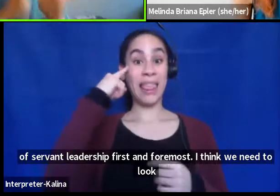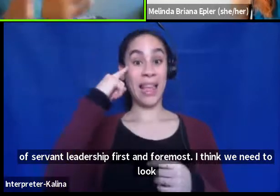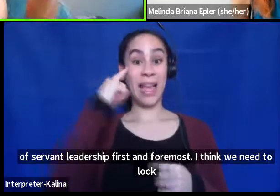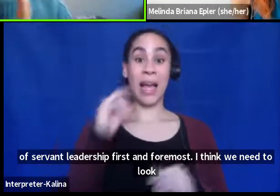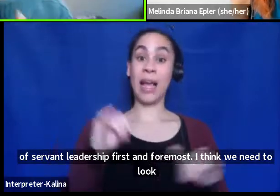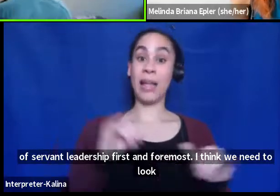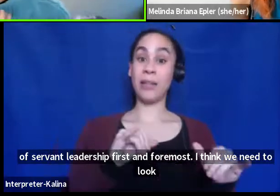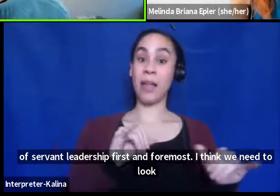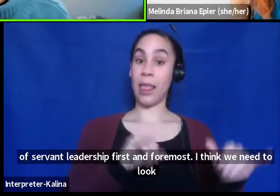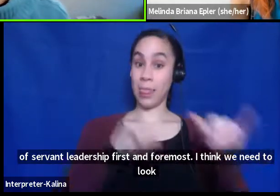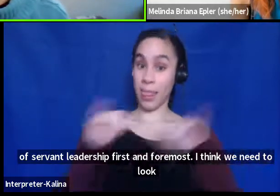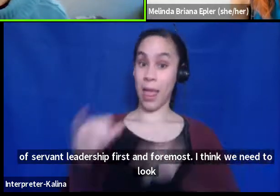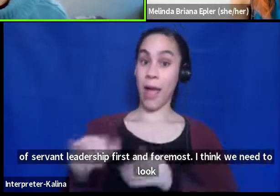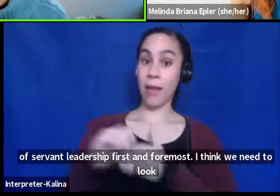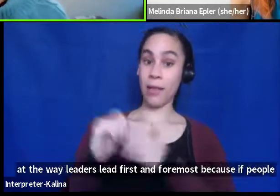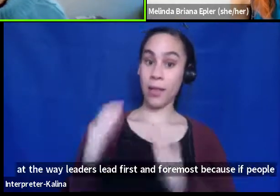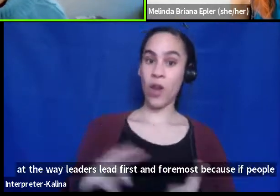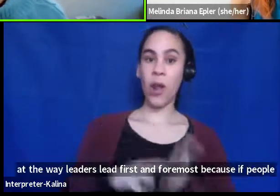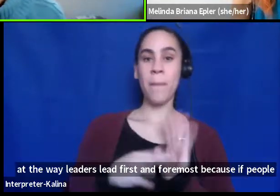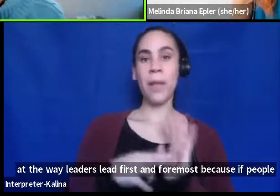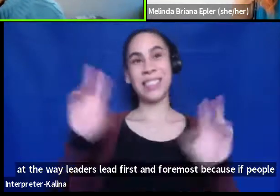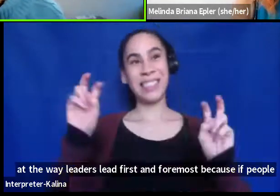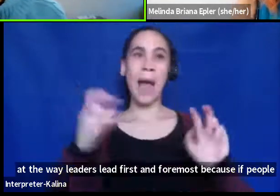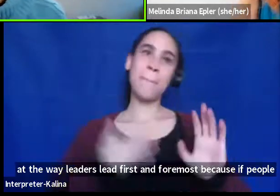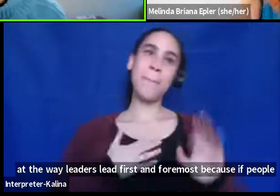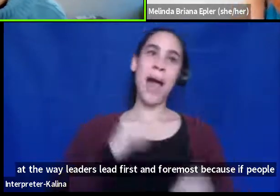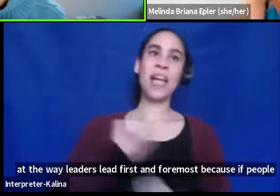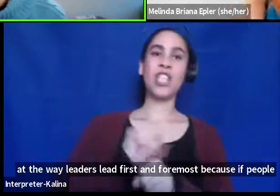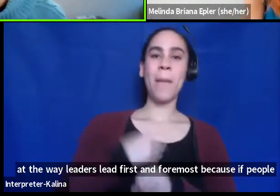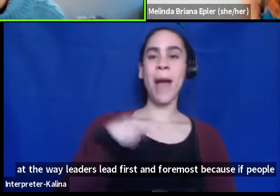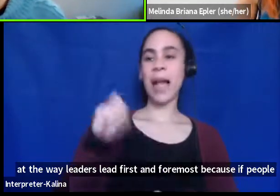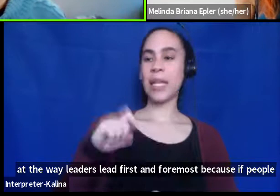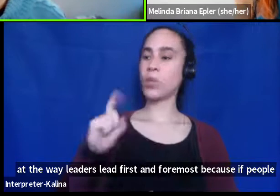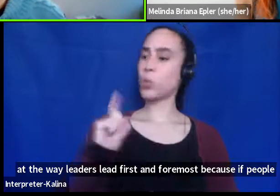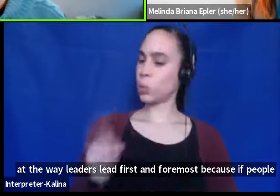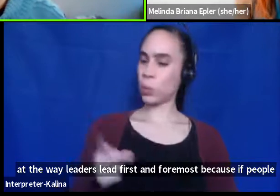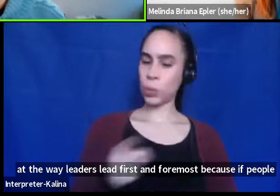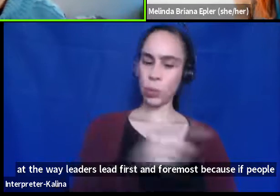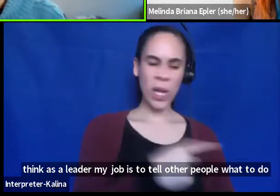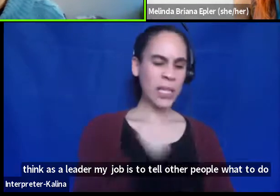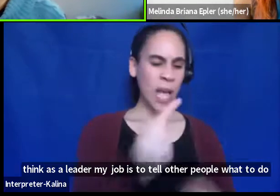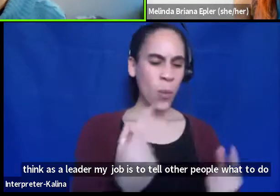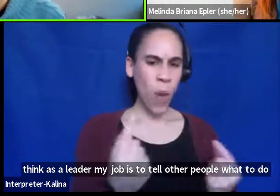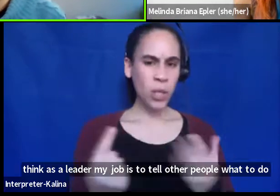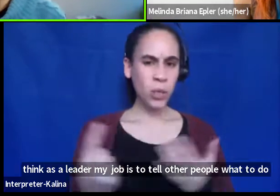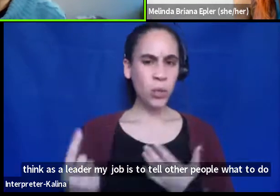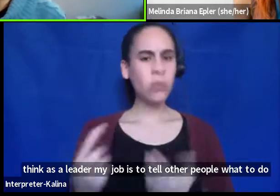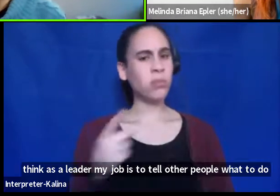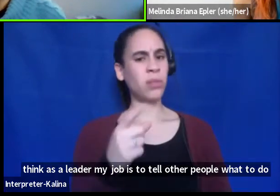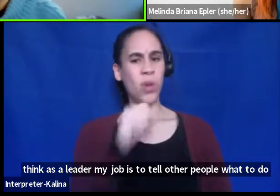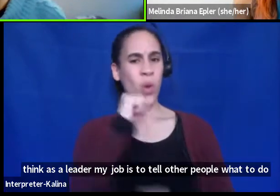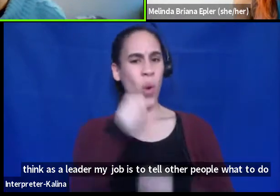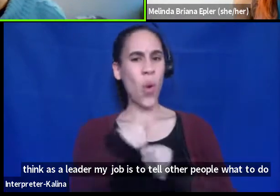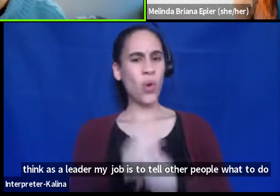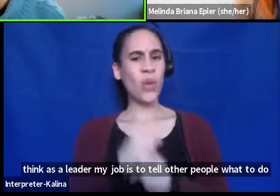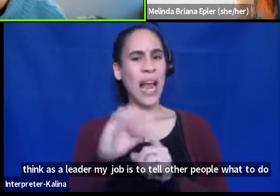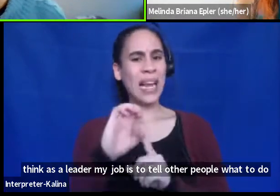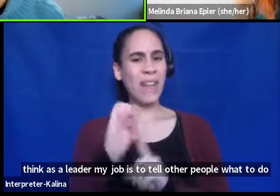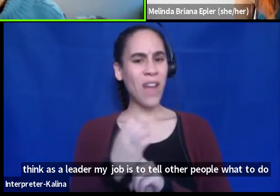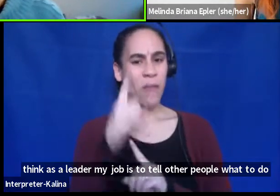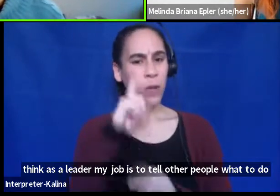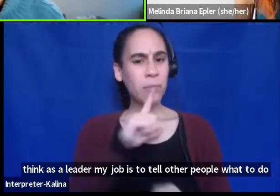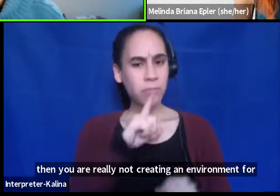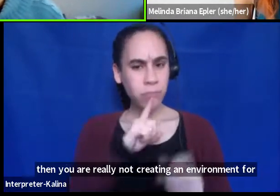job is to tell other people what to do, then you're really not creating an environment for true diversity. Even if all